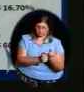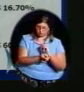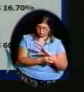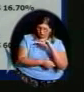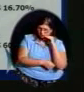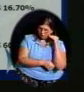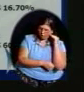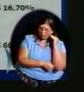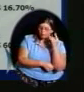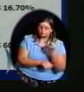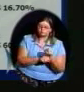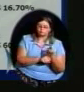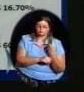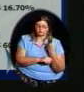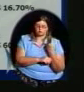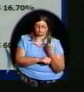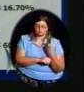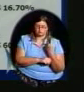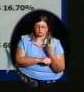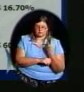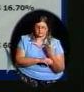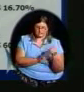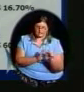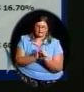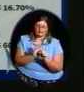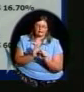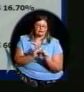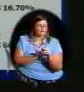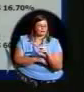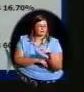year? Actually, Kansas scored higher on that one.